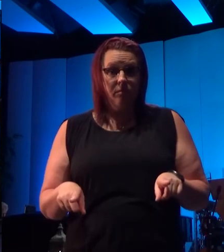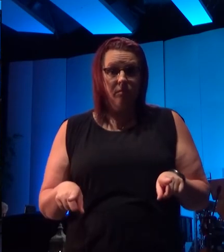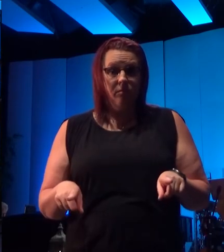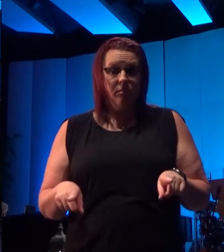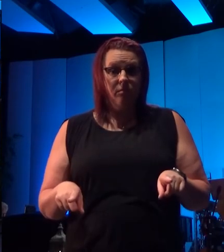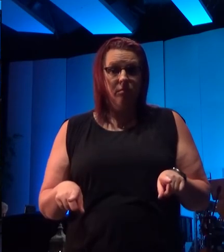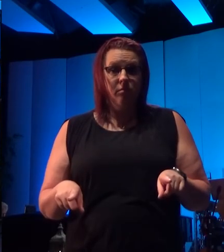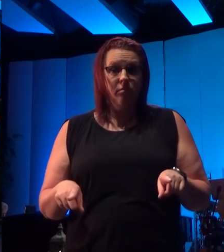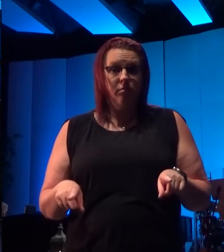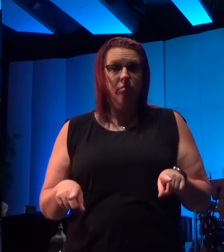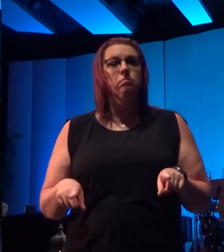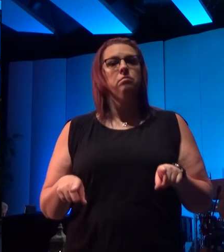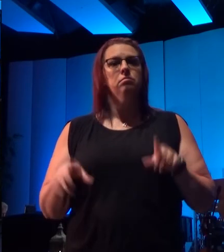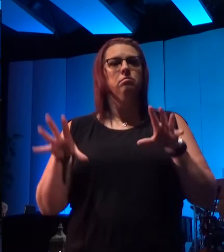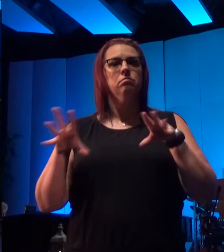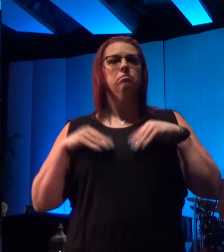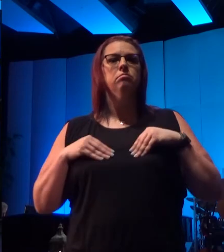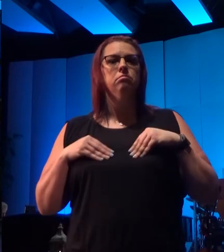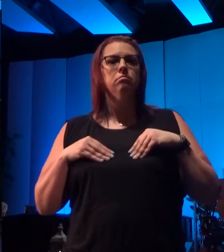immanent,